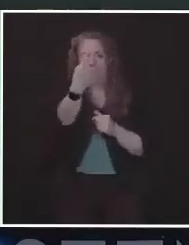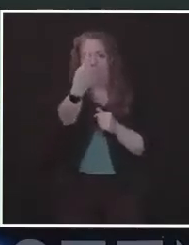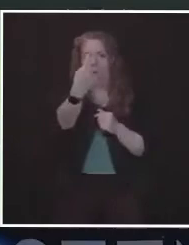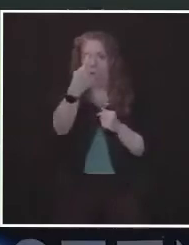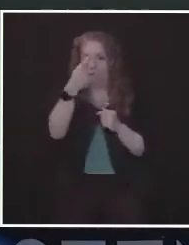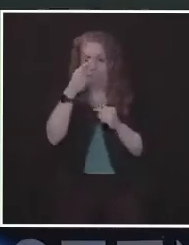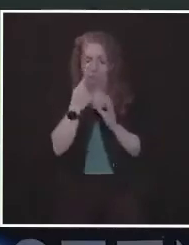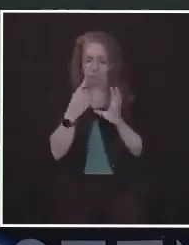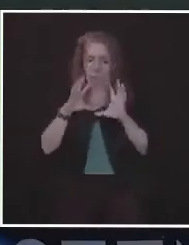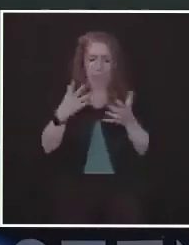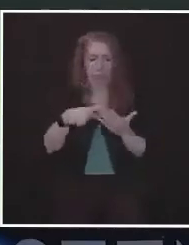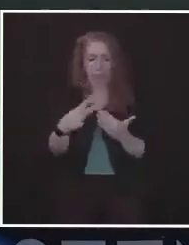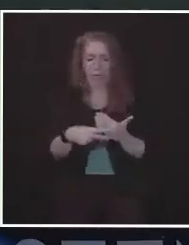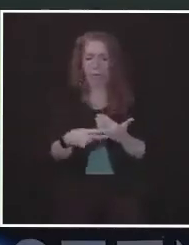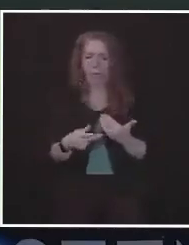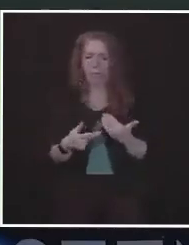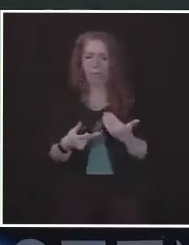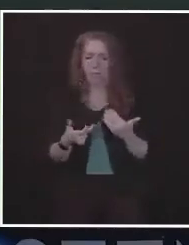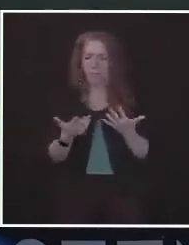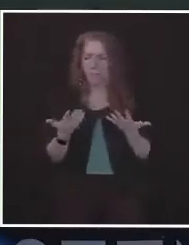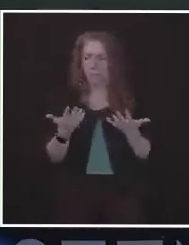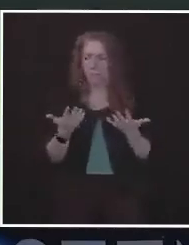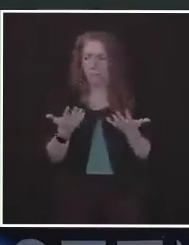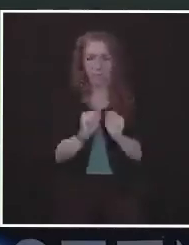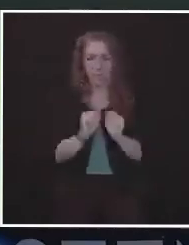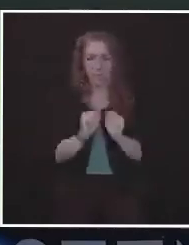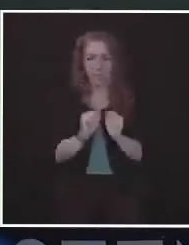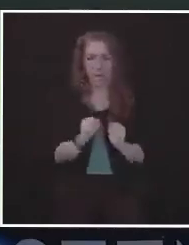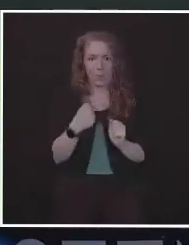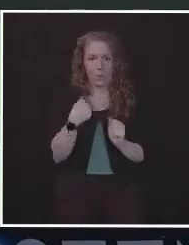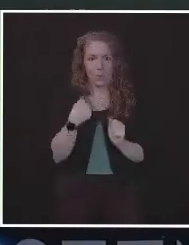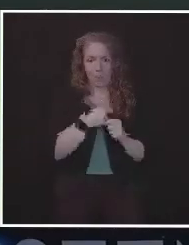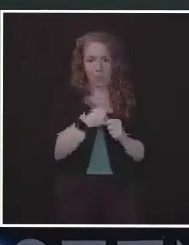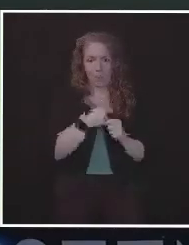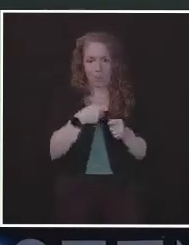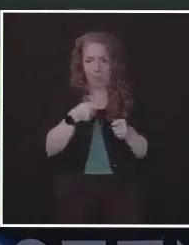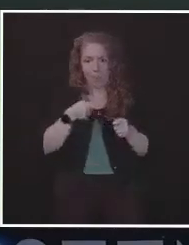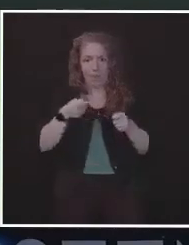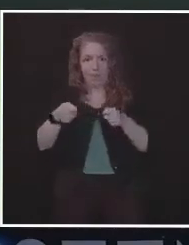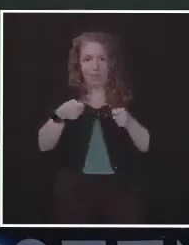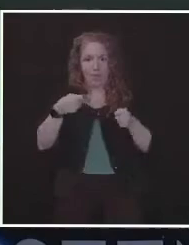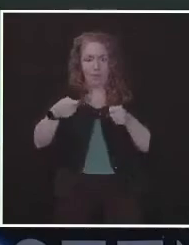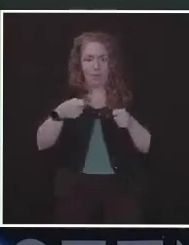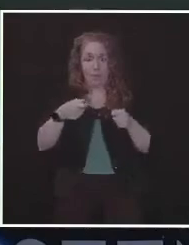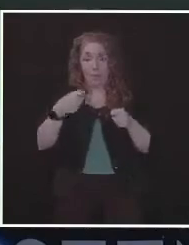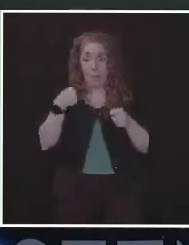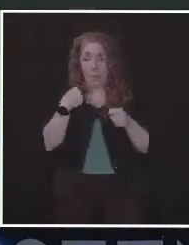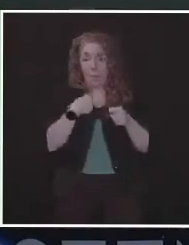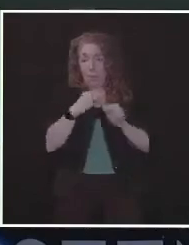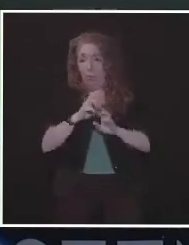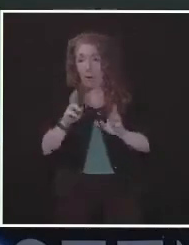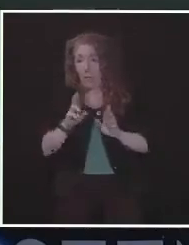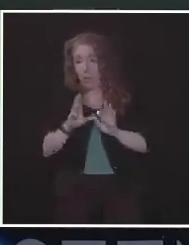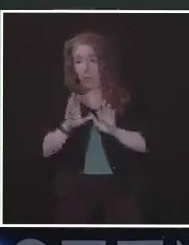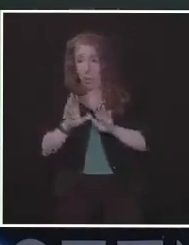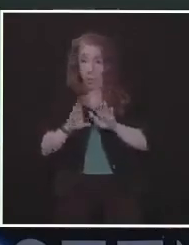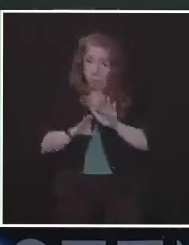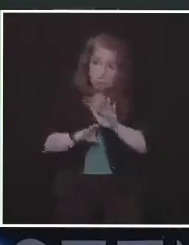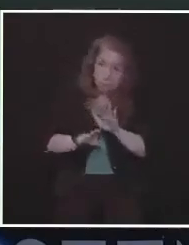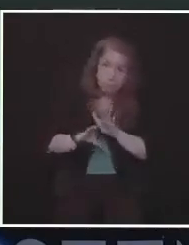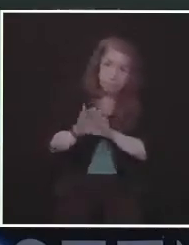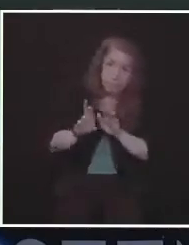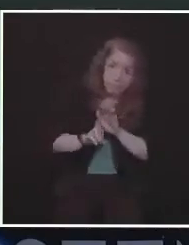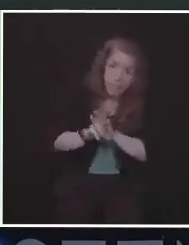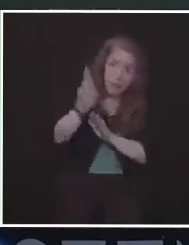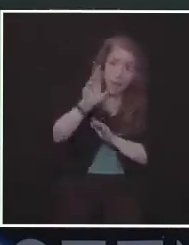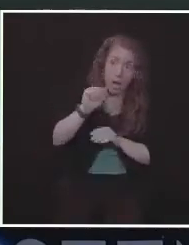this huge change in scope? As we prepare to fly Artemis 1, this is a really good time to take